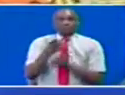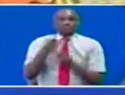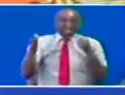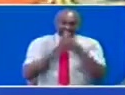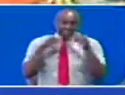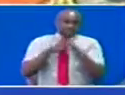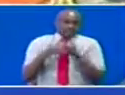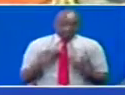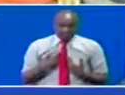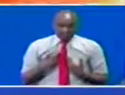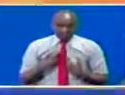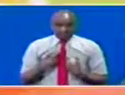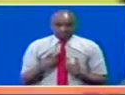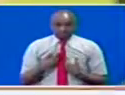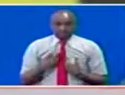goals.